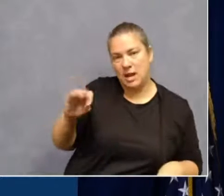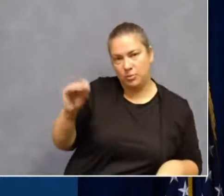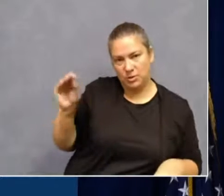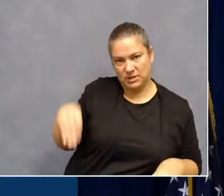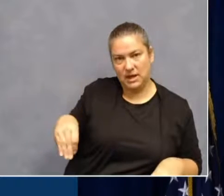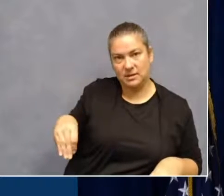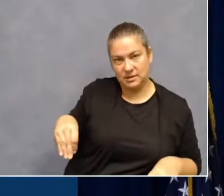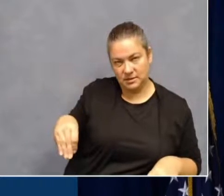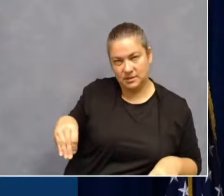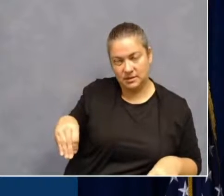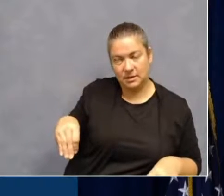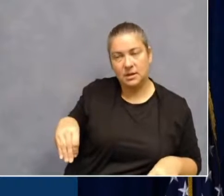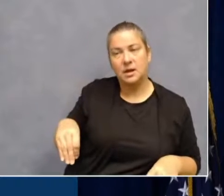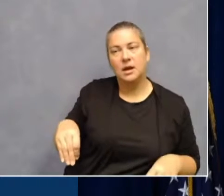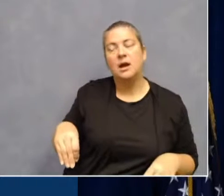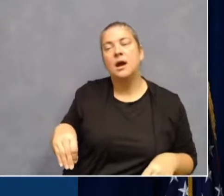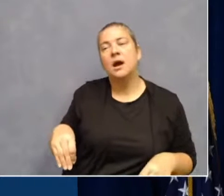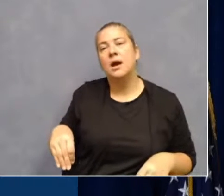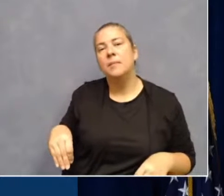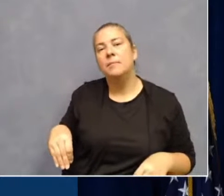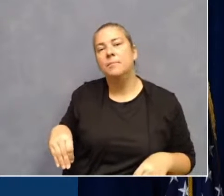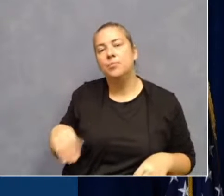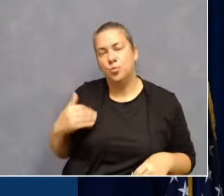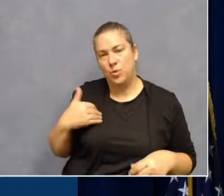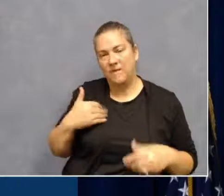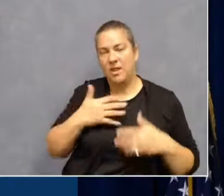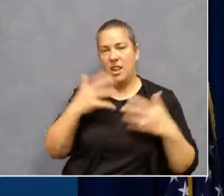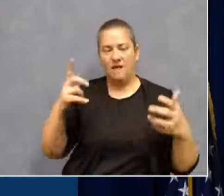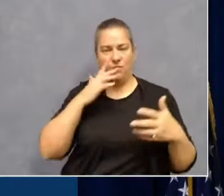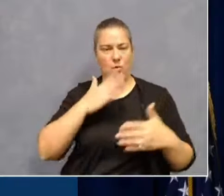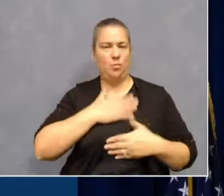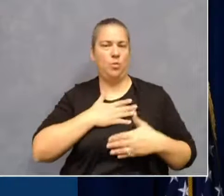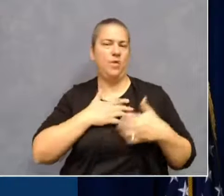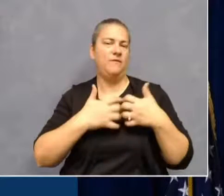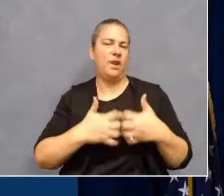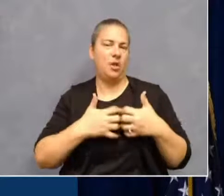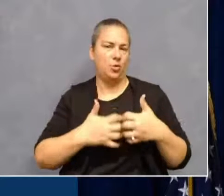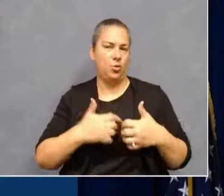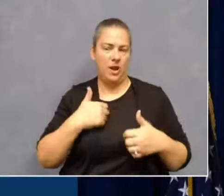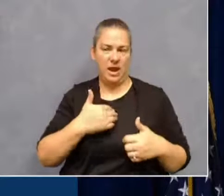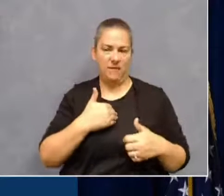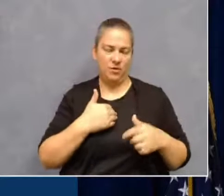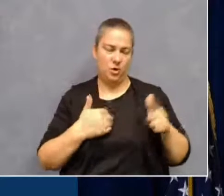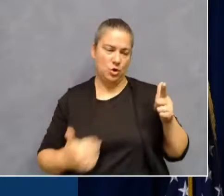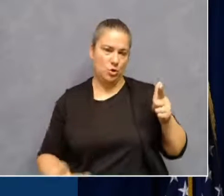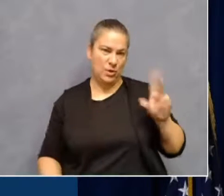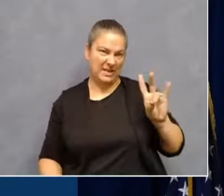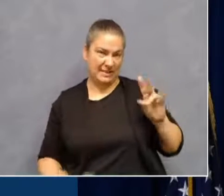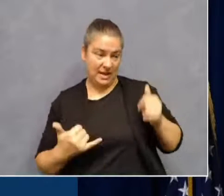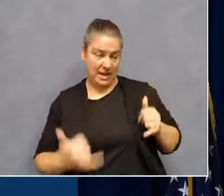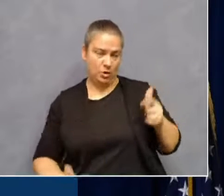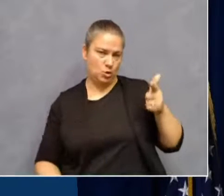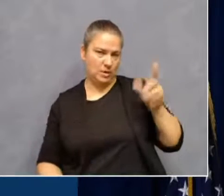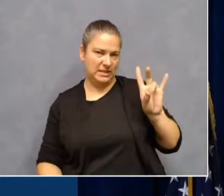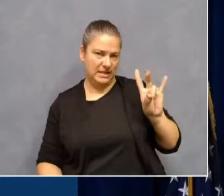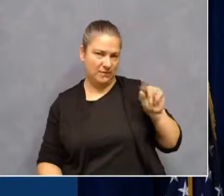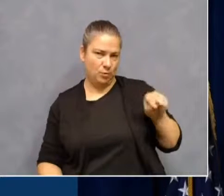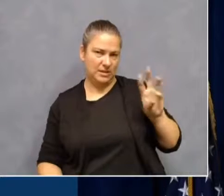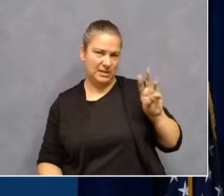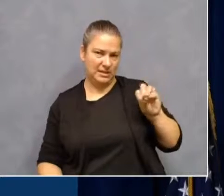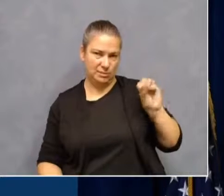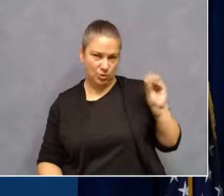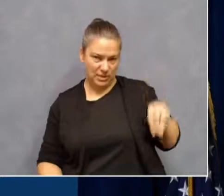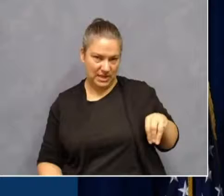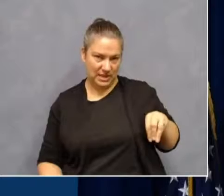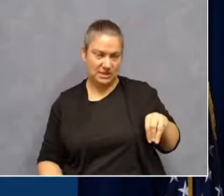of capacity on ventilators with just 27.6% currently used. The reason those